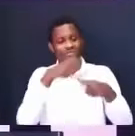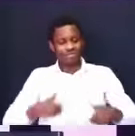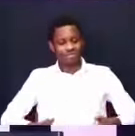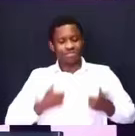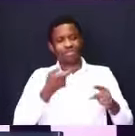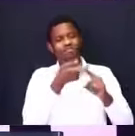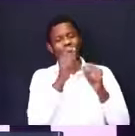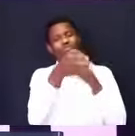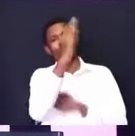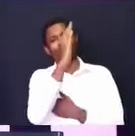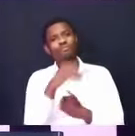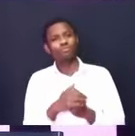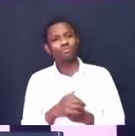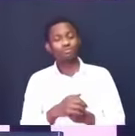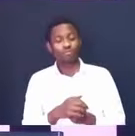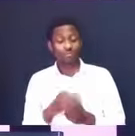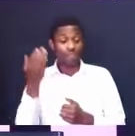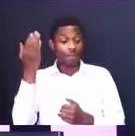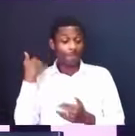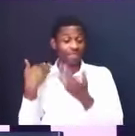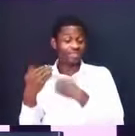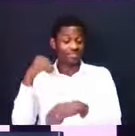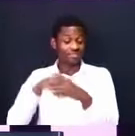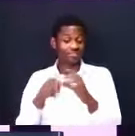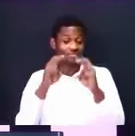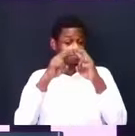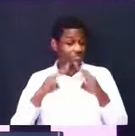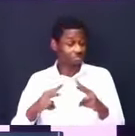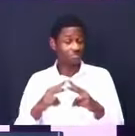when we used to be in the village, we